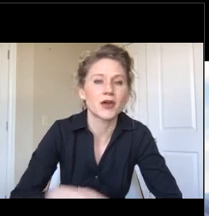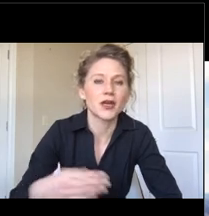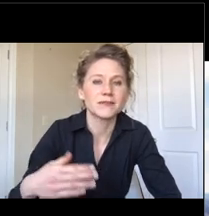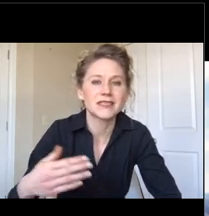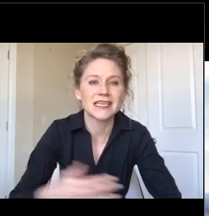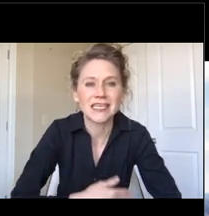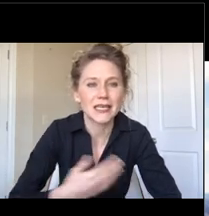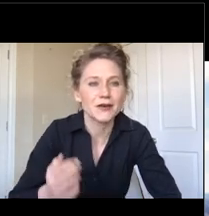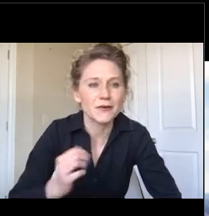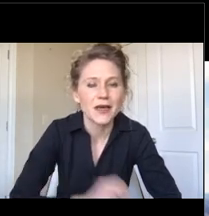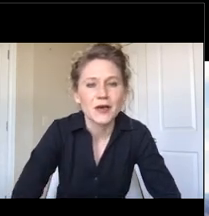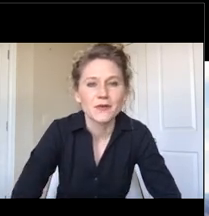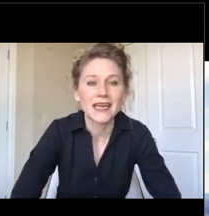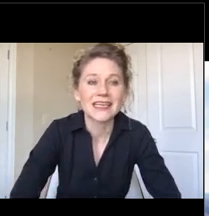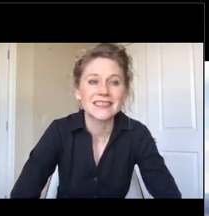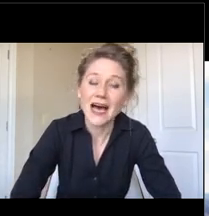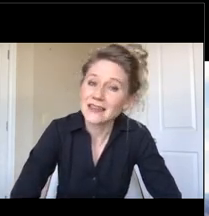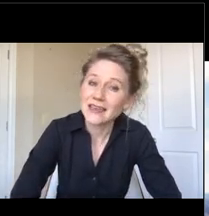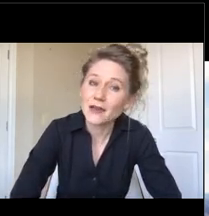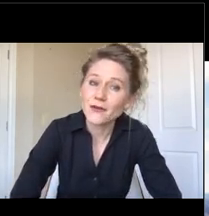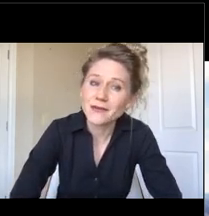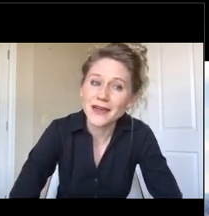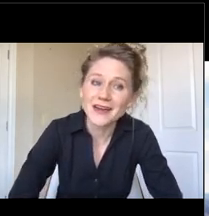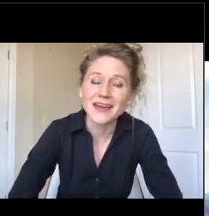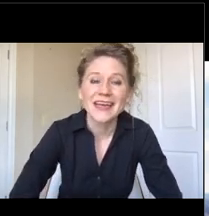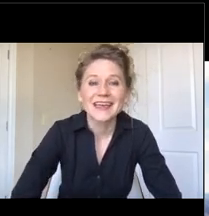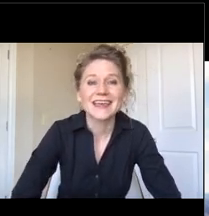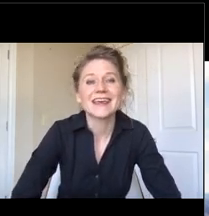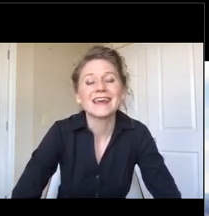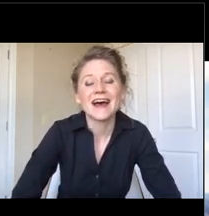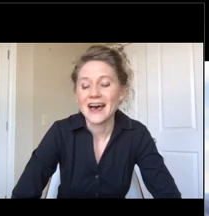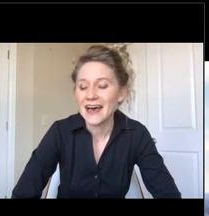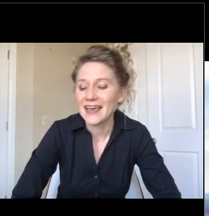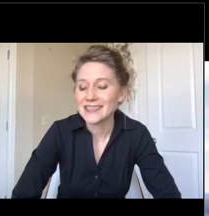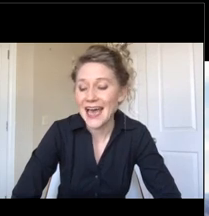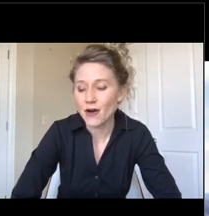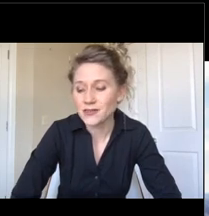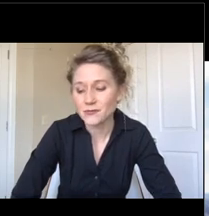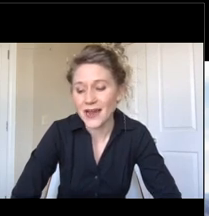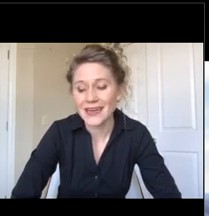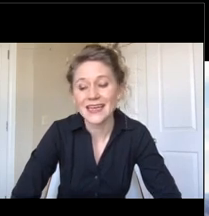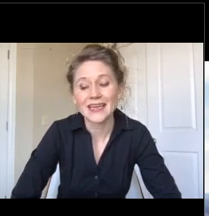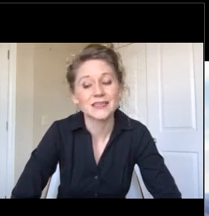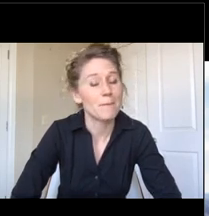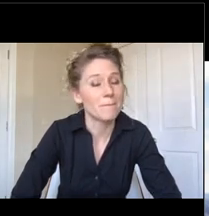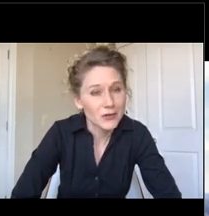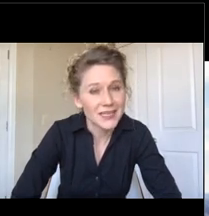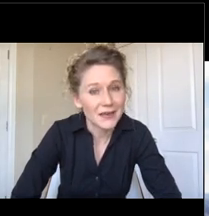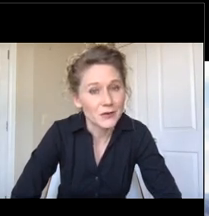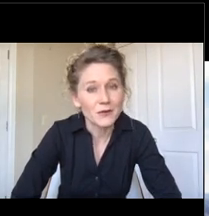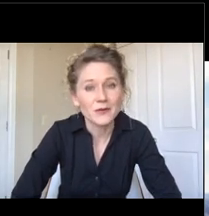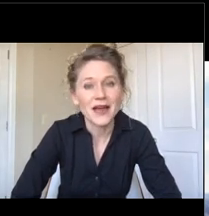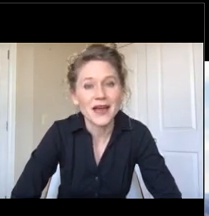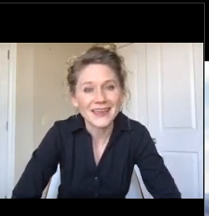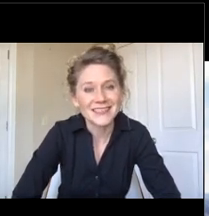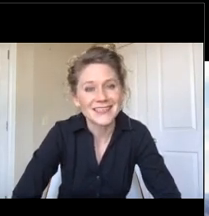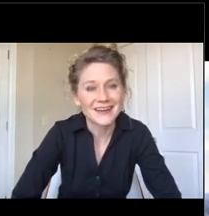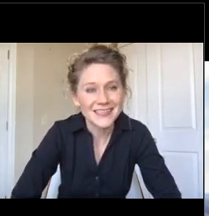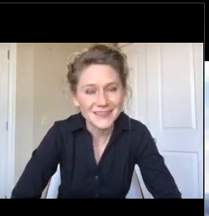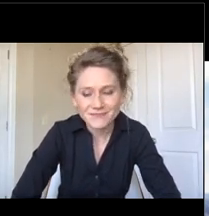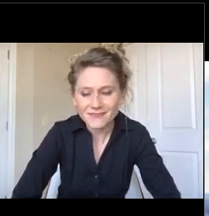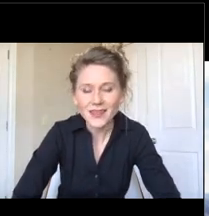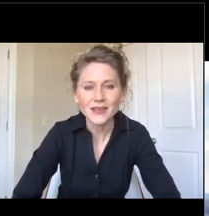and the acronyms continue. When he's not leading a webinar, he is out riding his motorcycle or hiking